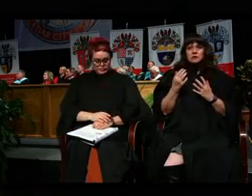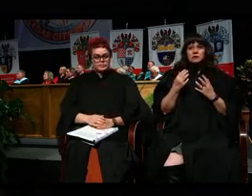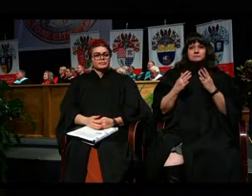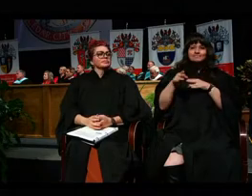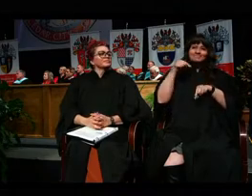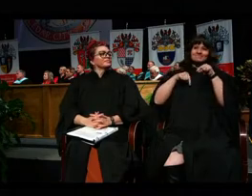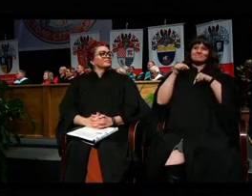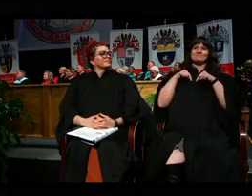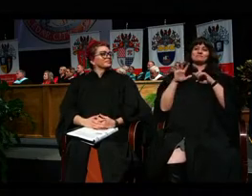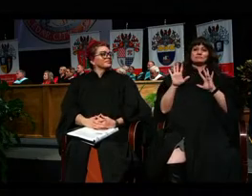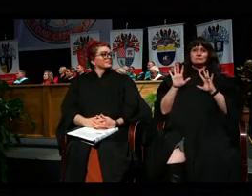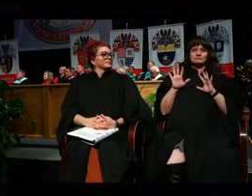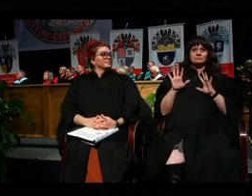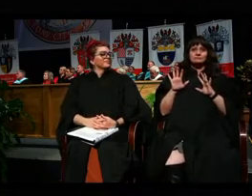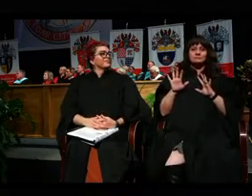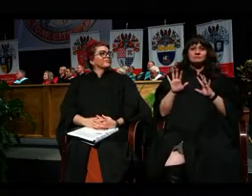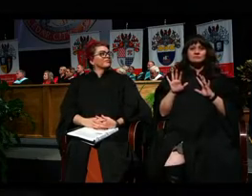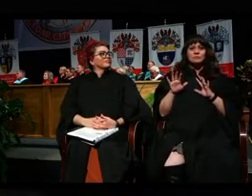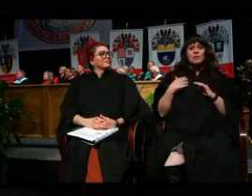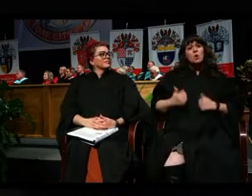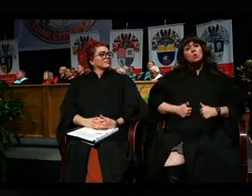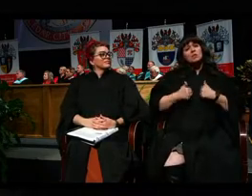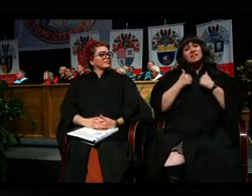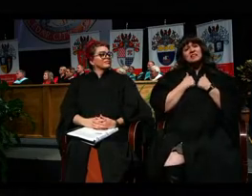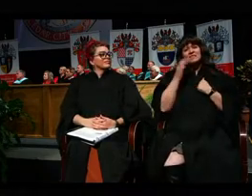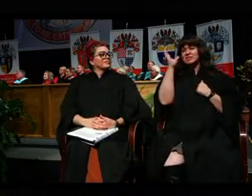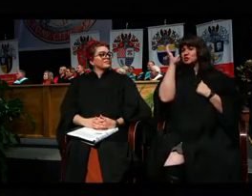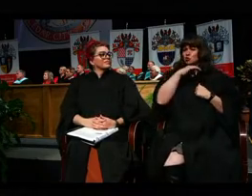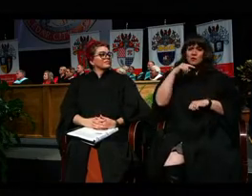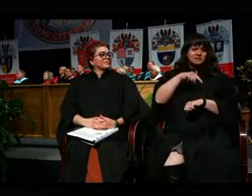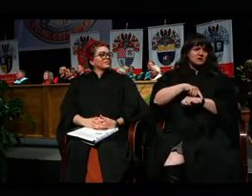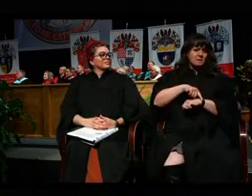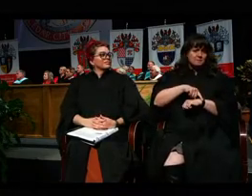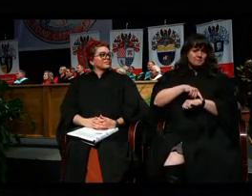up a little bit. We live in a very strange time.